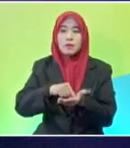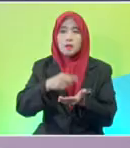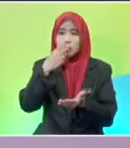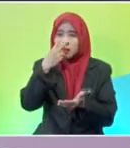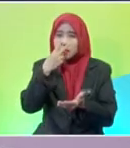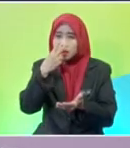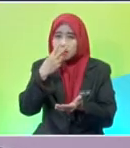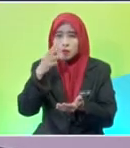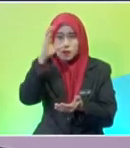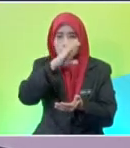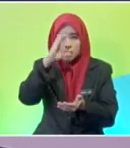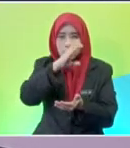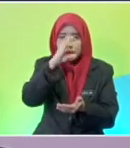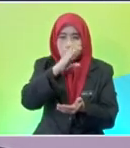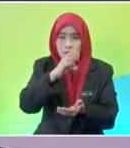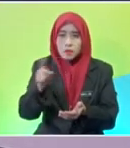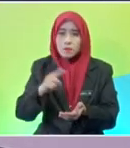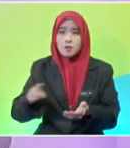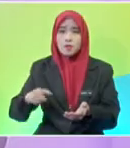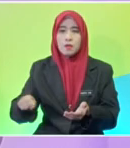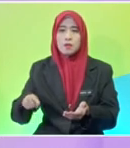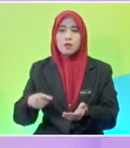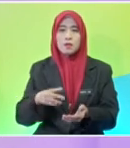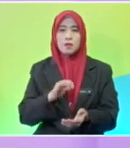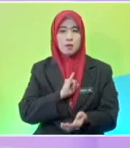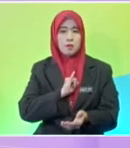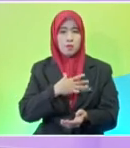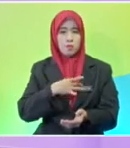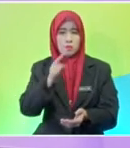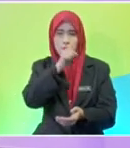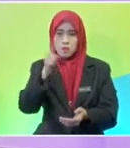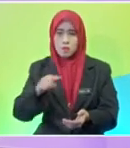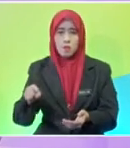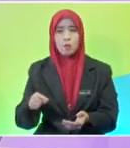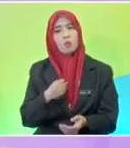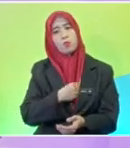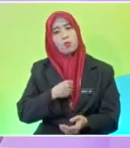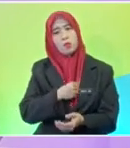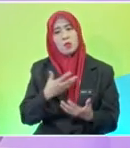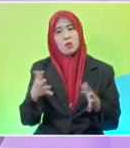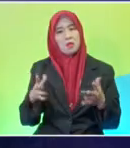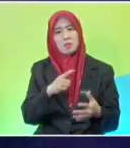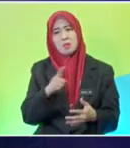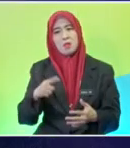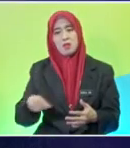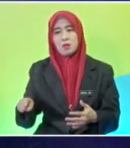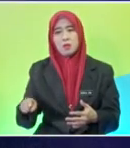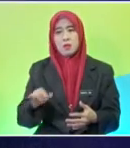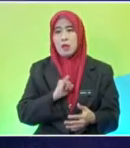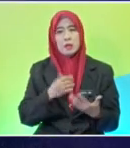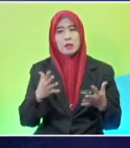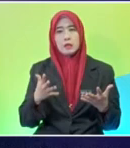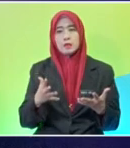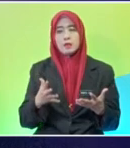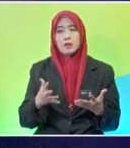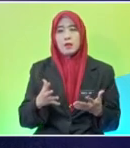want pizza. It's my favorite dear. Food. Very sorry. Oh. I didn't prepare any pizza here. You don't have it? I don't have because I'm